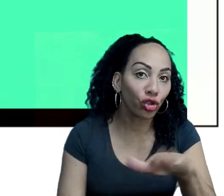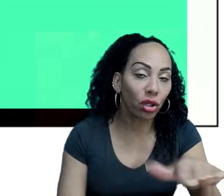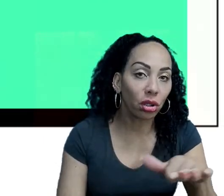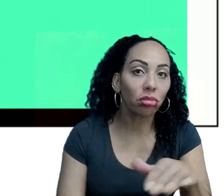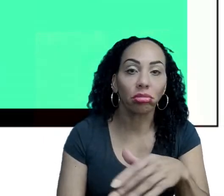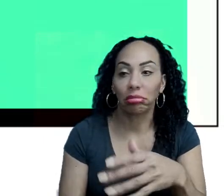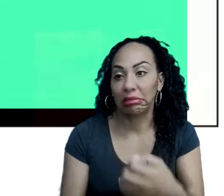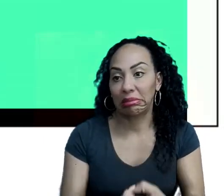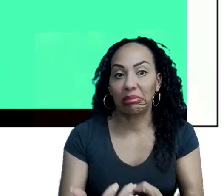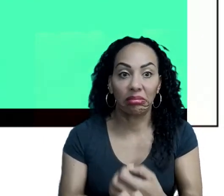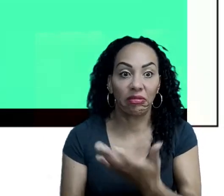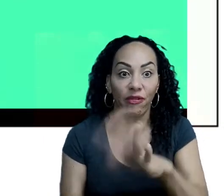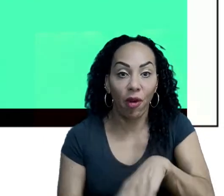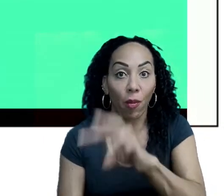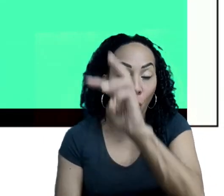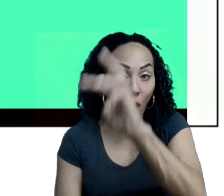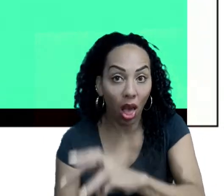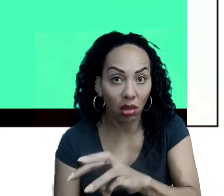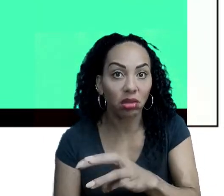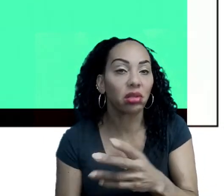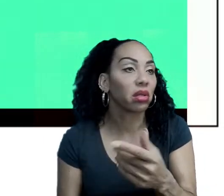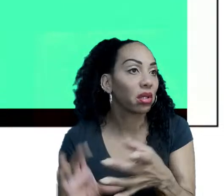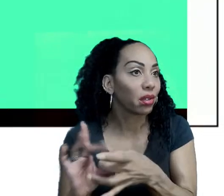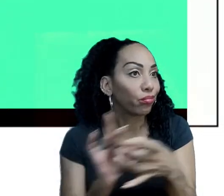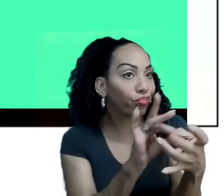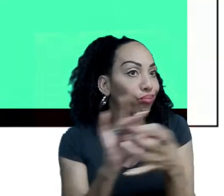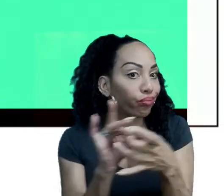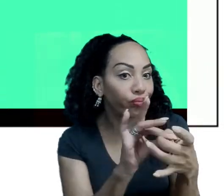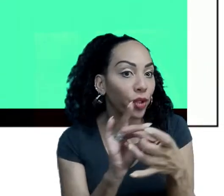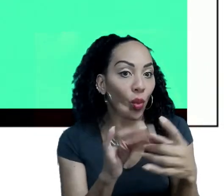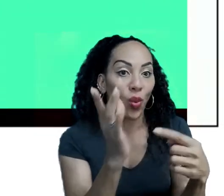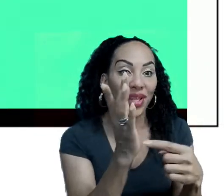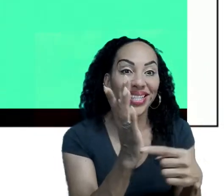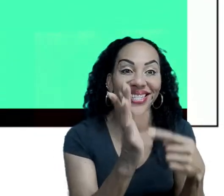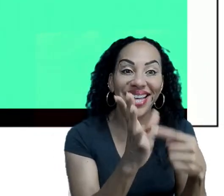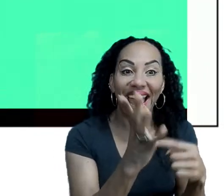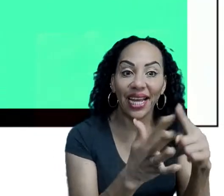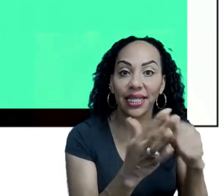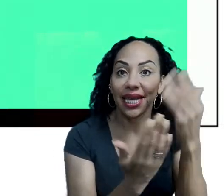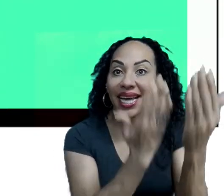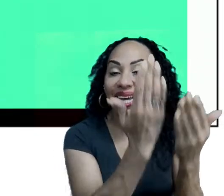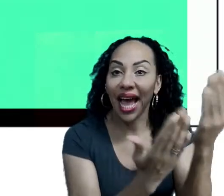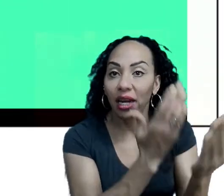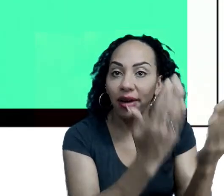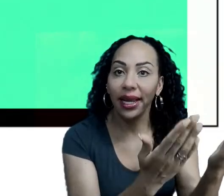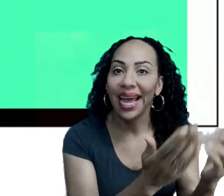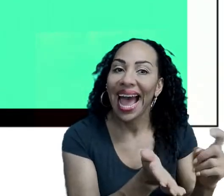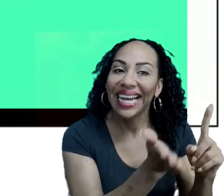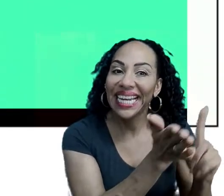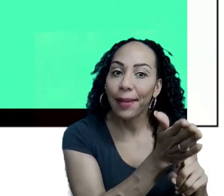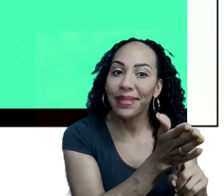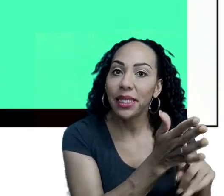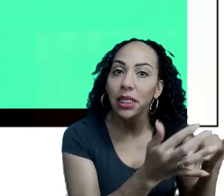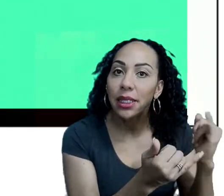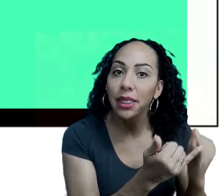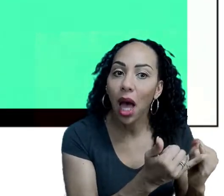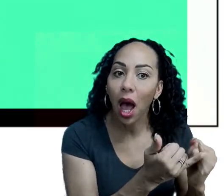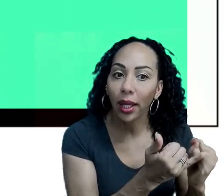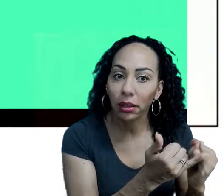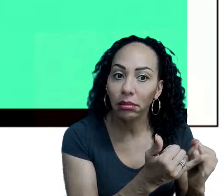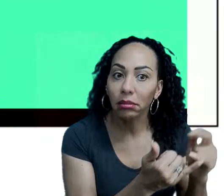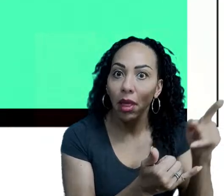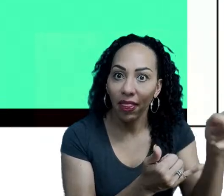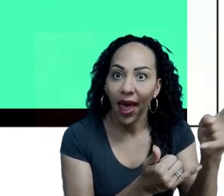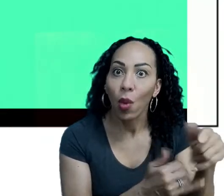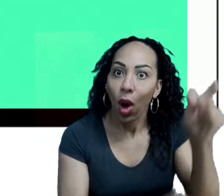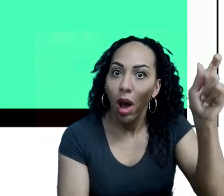Roy Lichtenstein. And so we kind of, that was a point for us where we thought, no, now we really need to double down on this. You know, we really